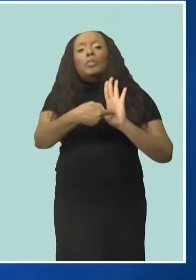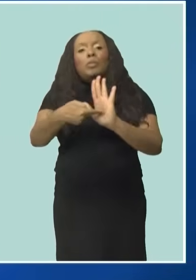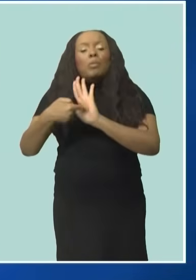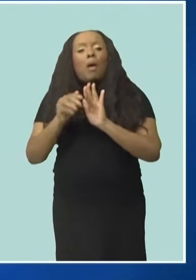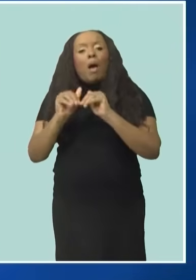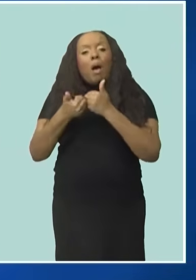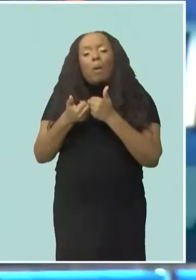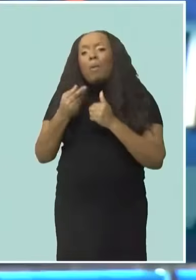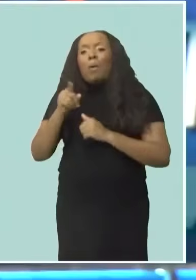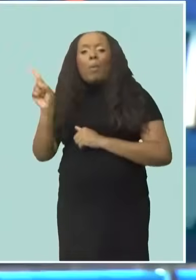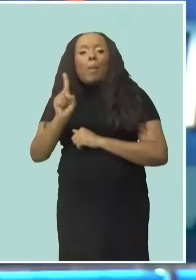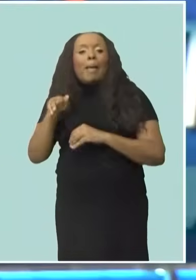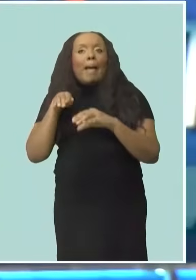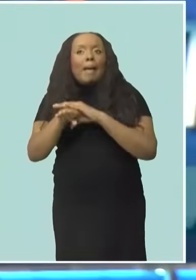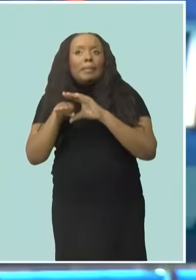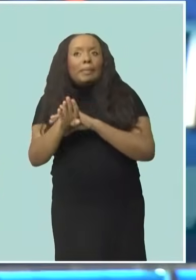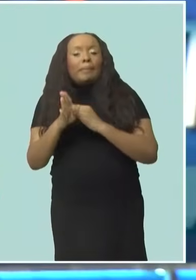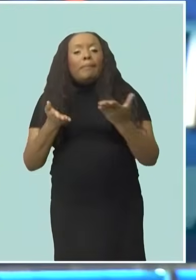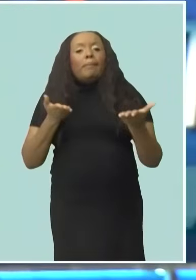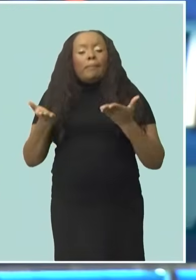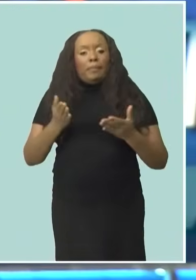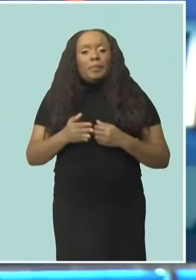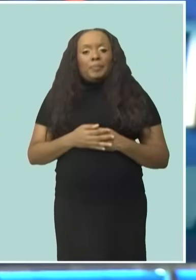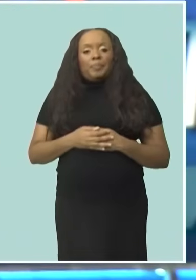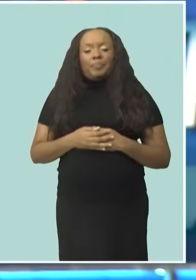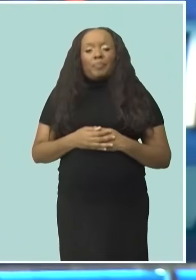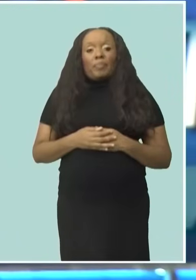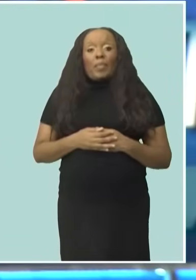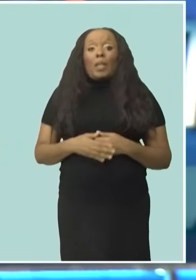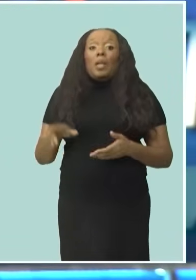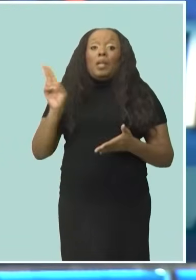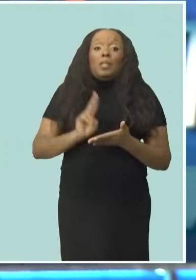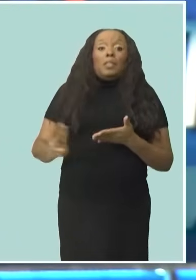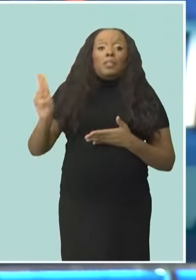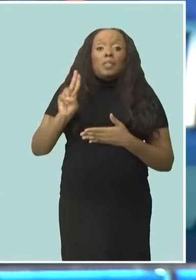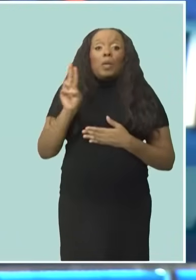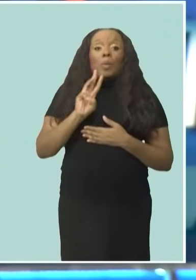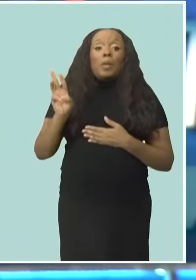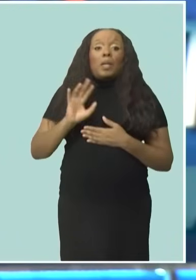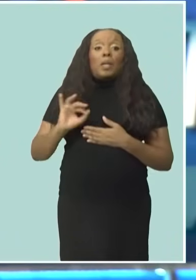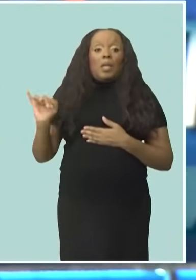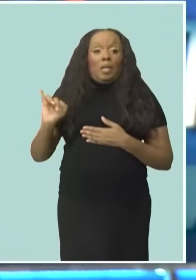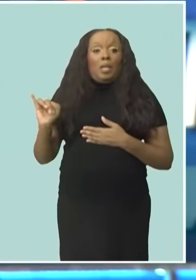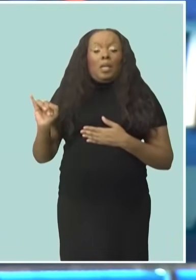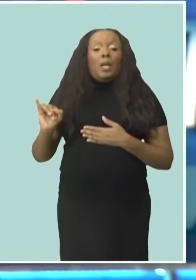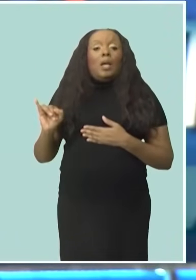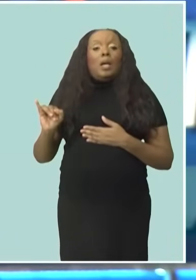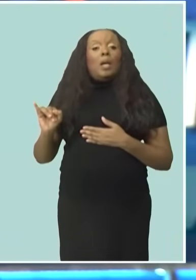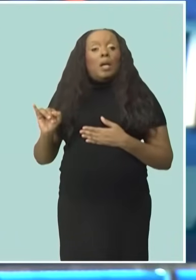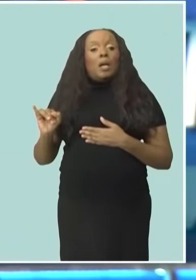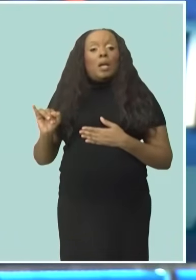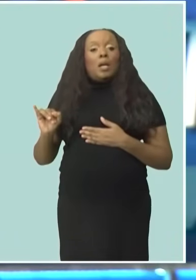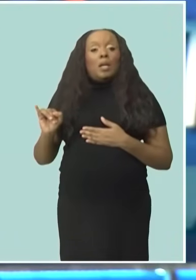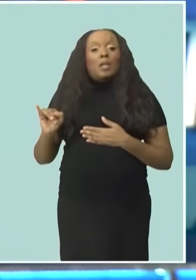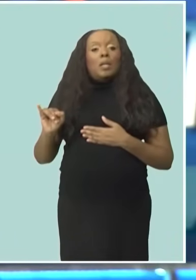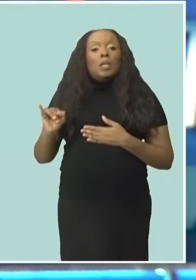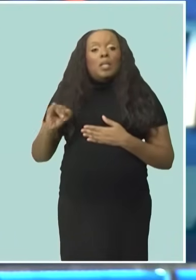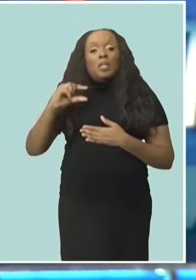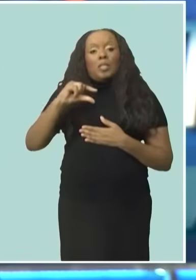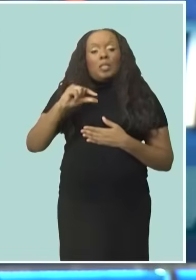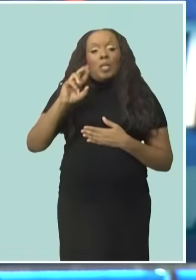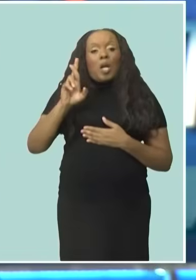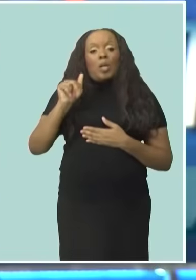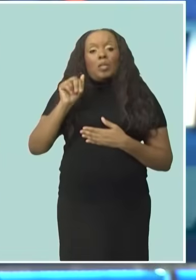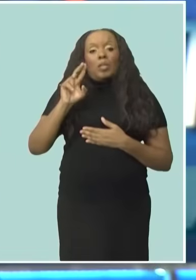access services. The University of the West Indies Cave Campus School of Graduate Studies now bears a new name. It